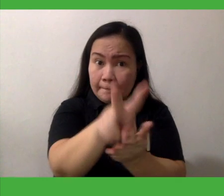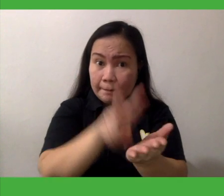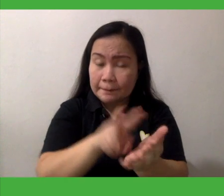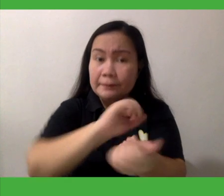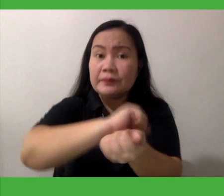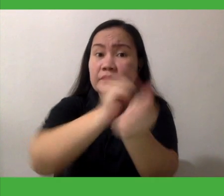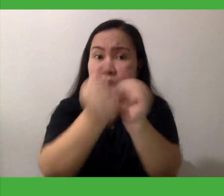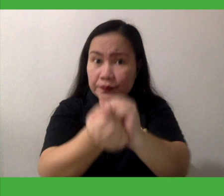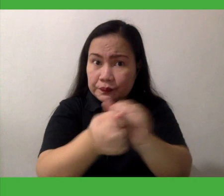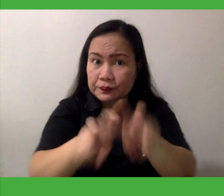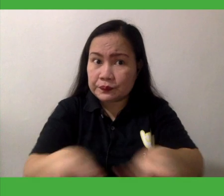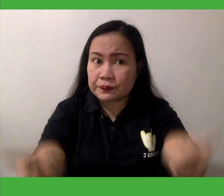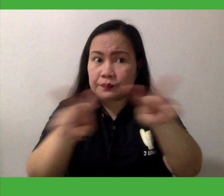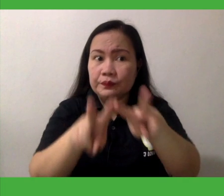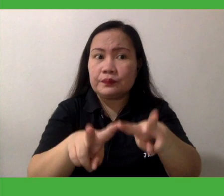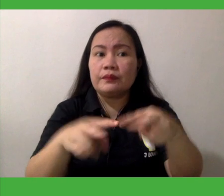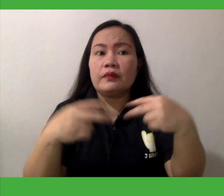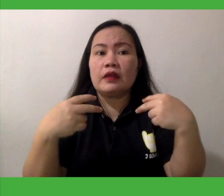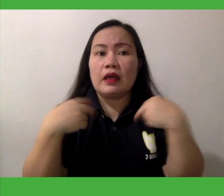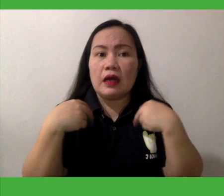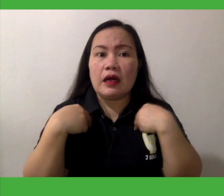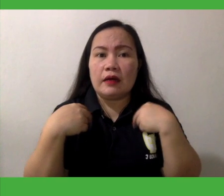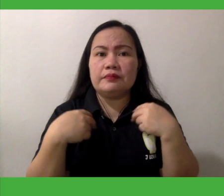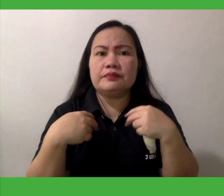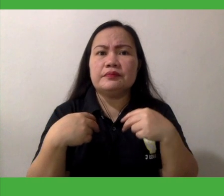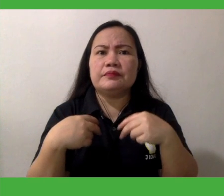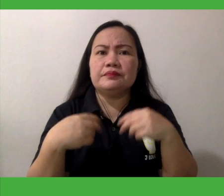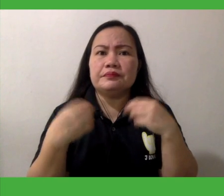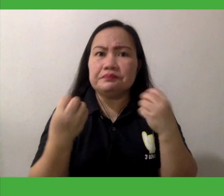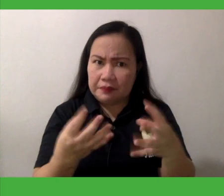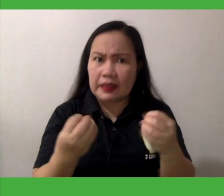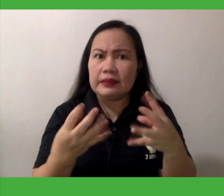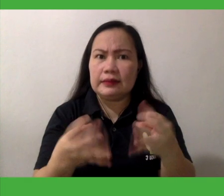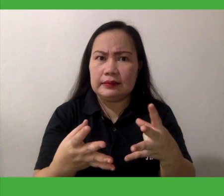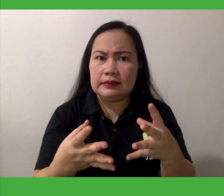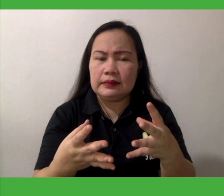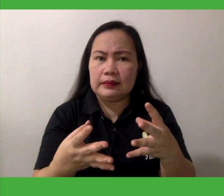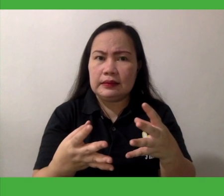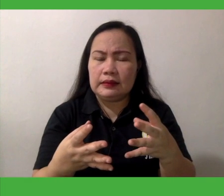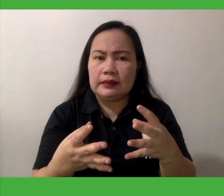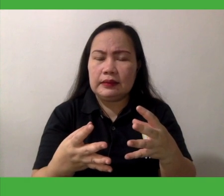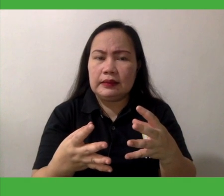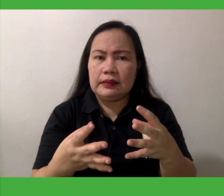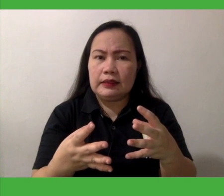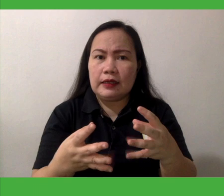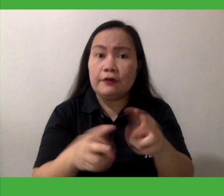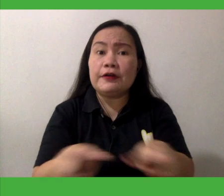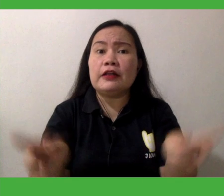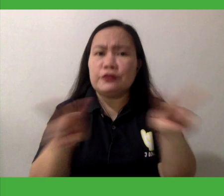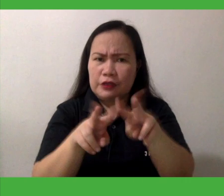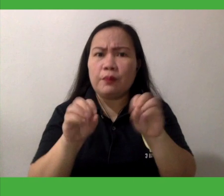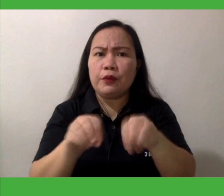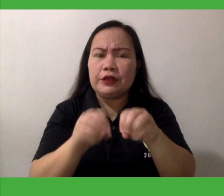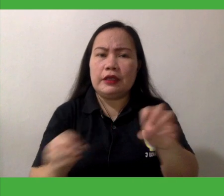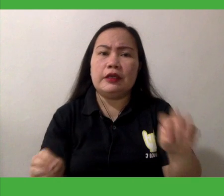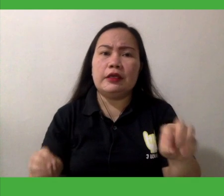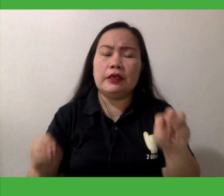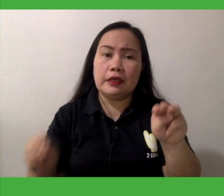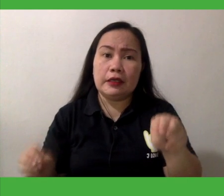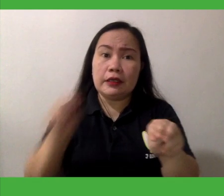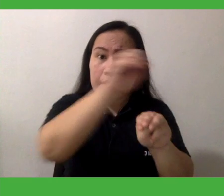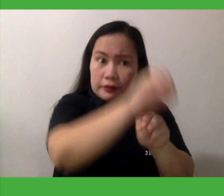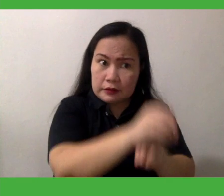variable nga, it changes its value. So, there are lots of possible values na pwede natin ilagay dito sa